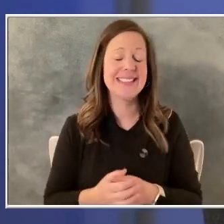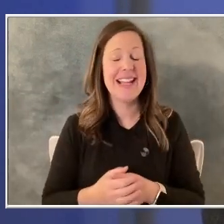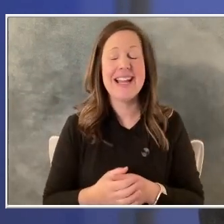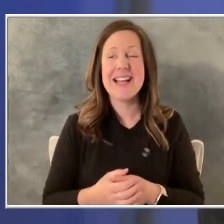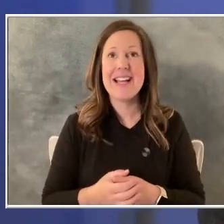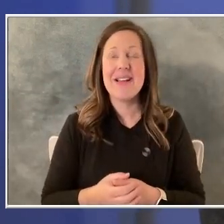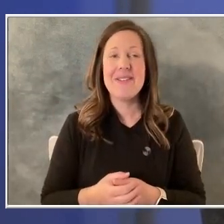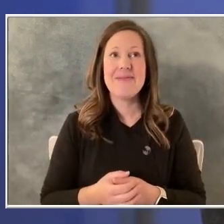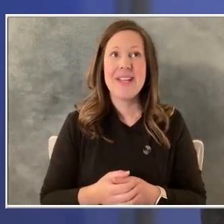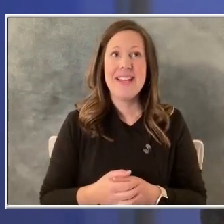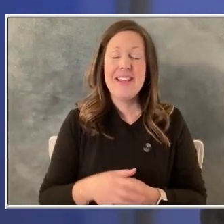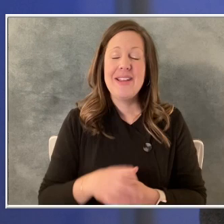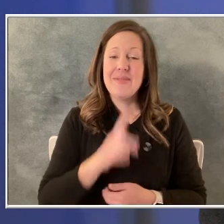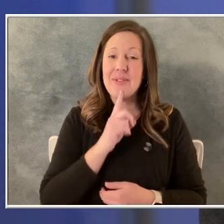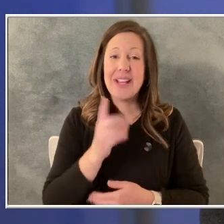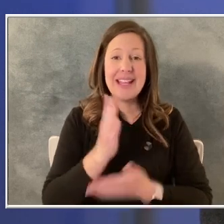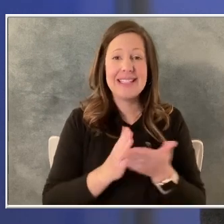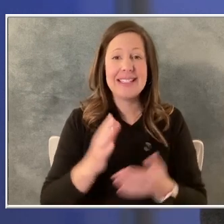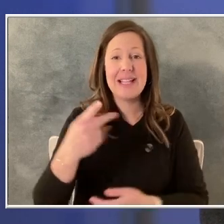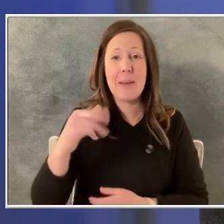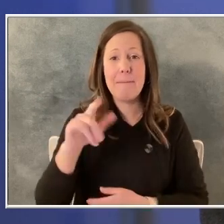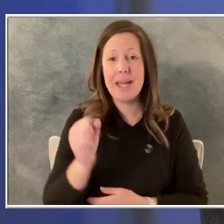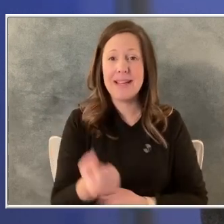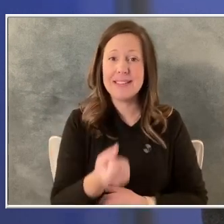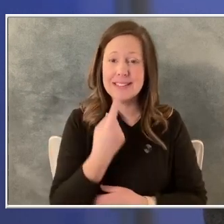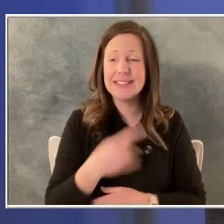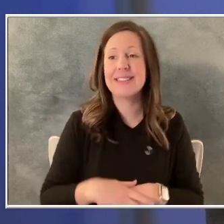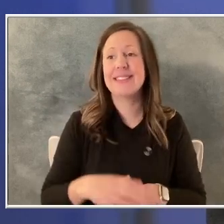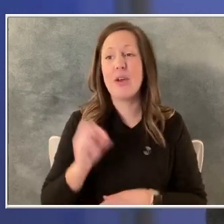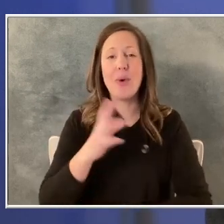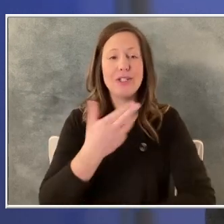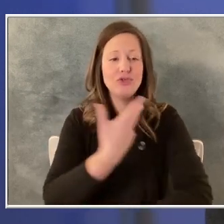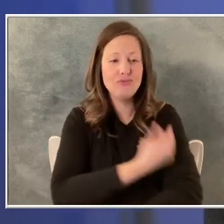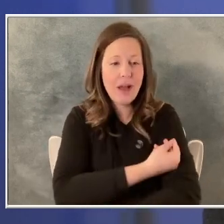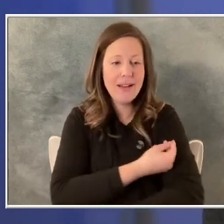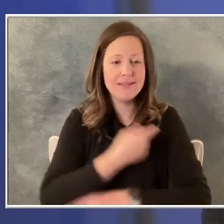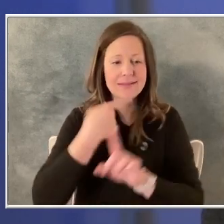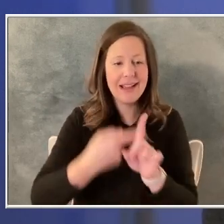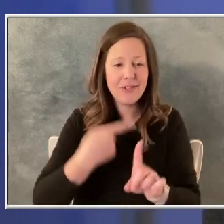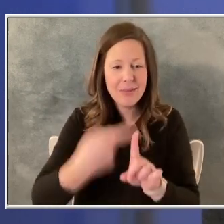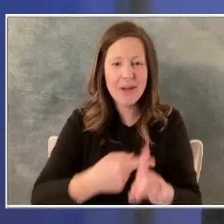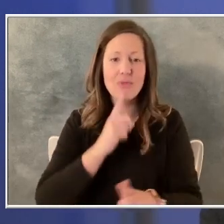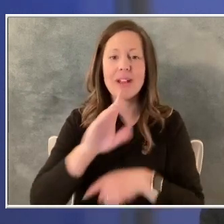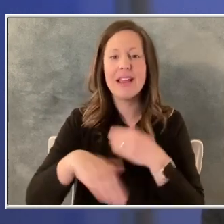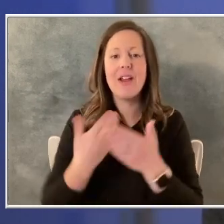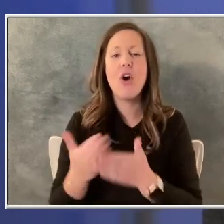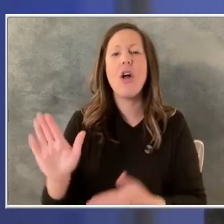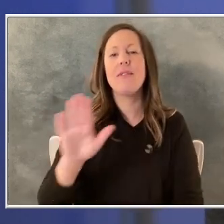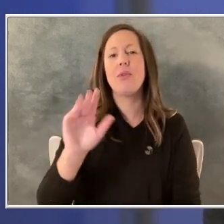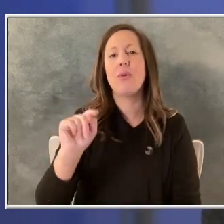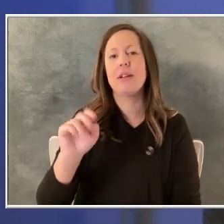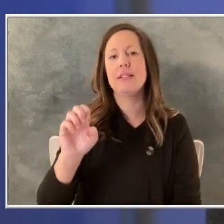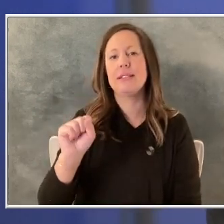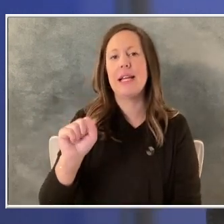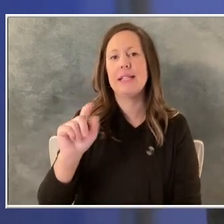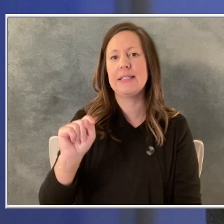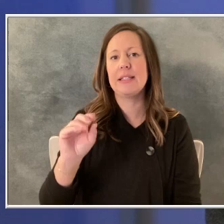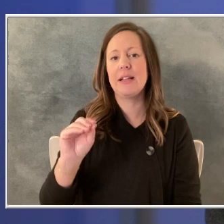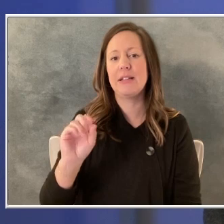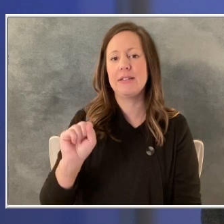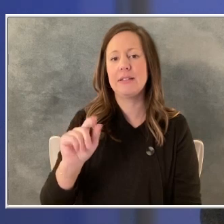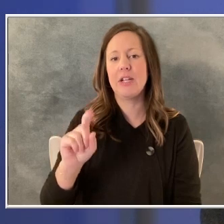You take some pills, you get shots every month, but it takes away all of your testosterone, I believe, because that's what they think feeds